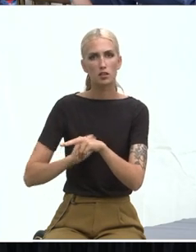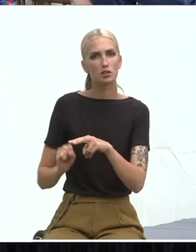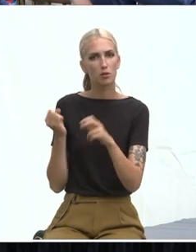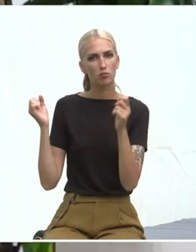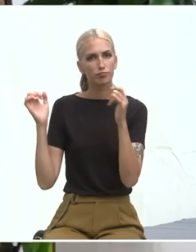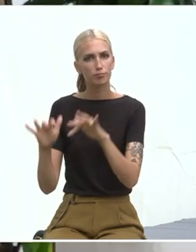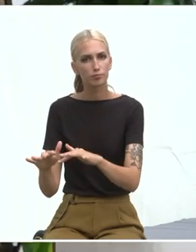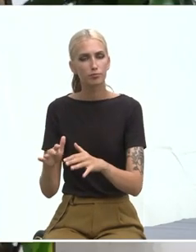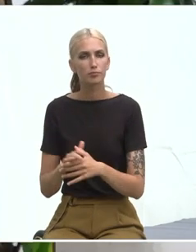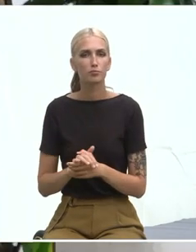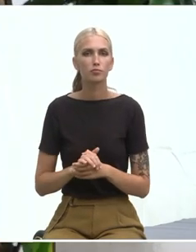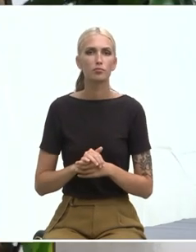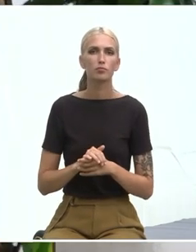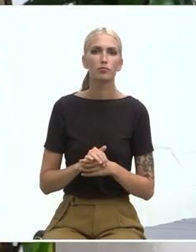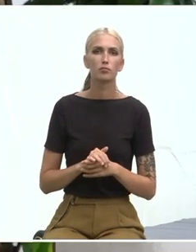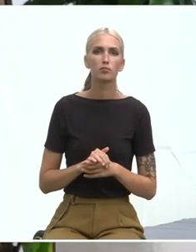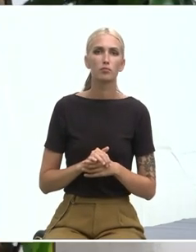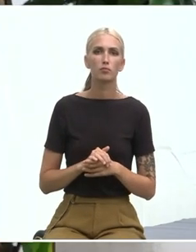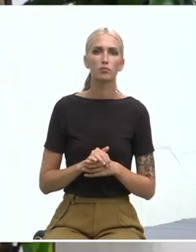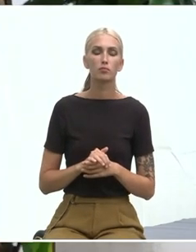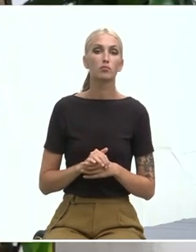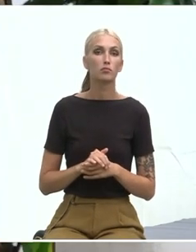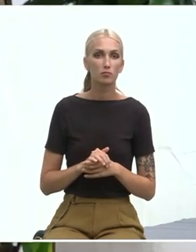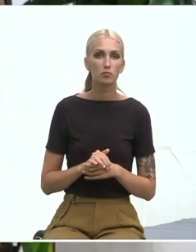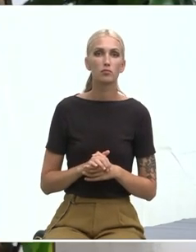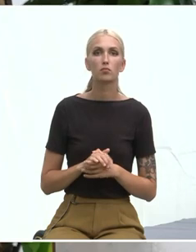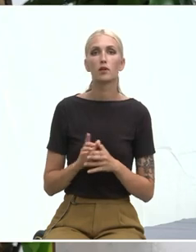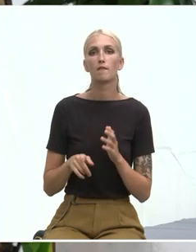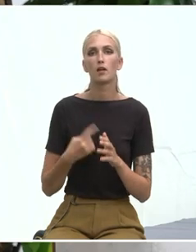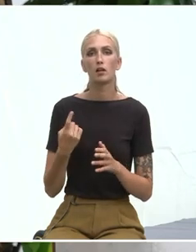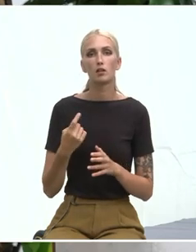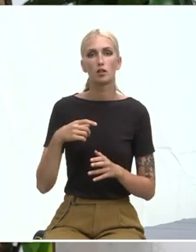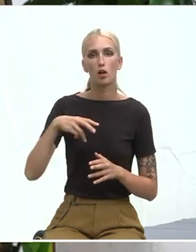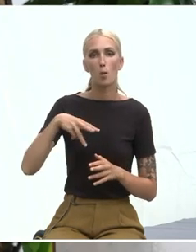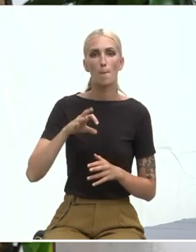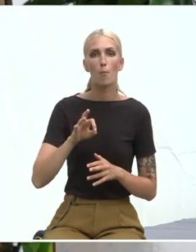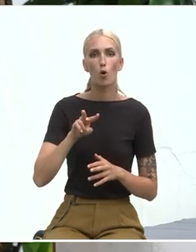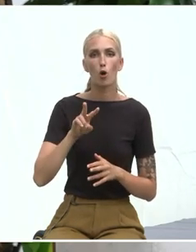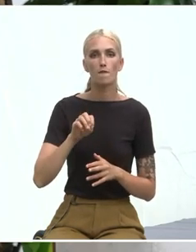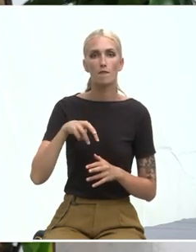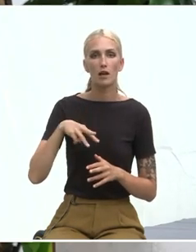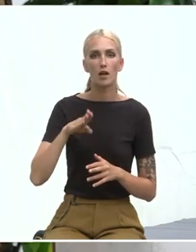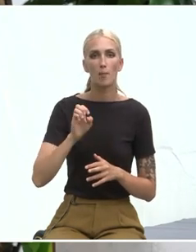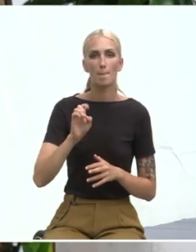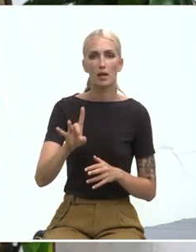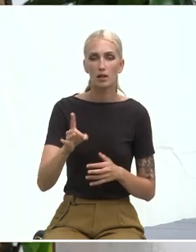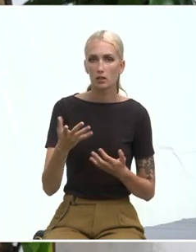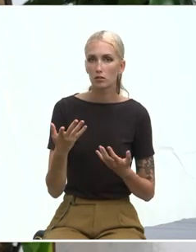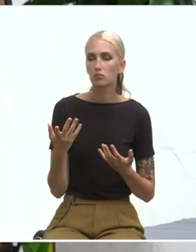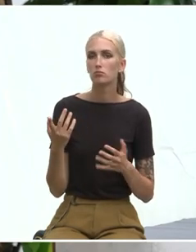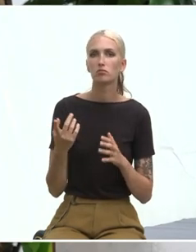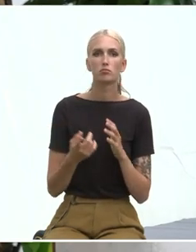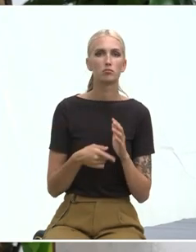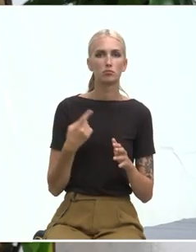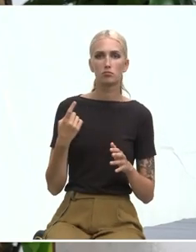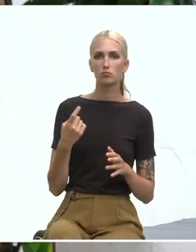one of these possibilities. And yeah, we have this Movember, for example, and also we have some NGOs which